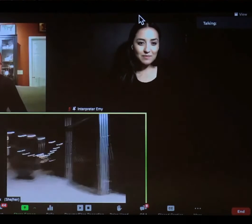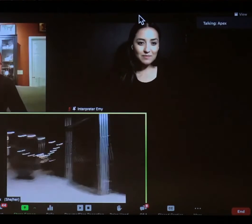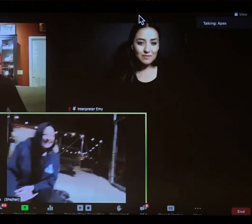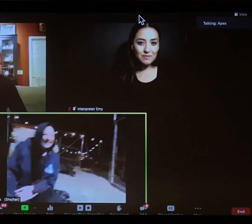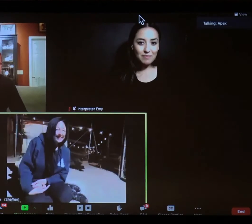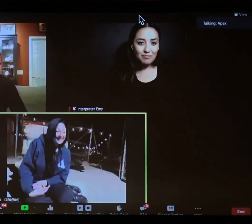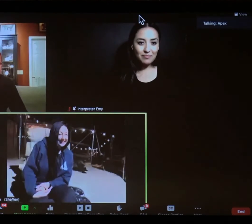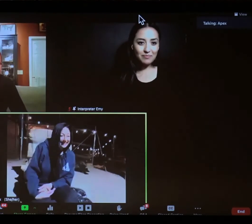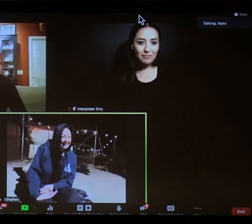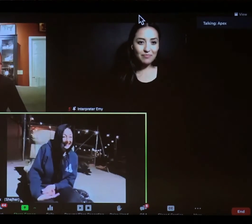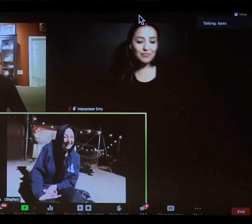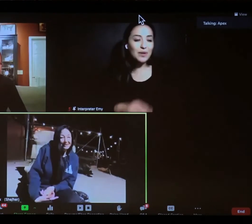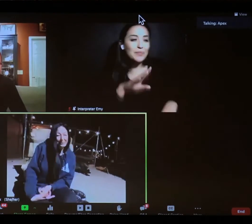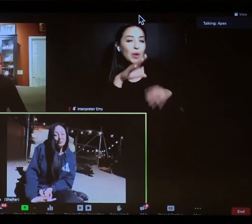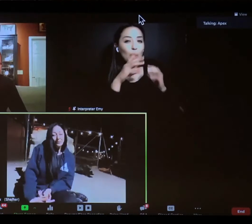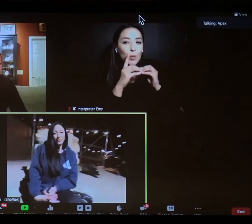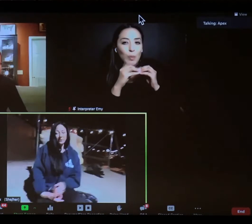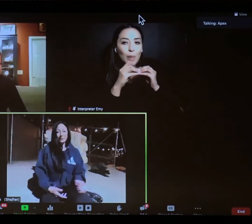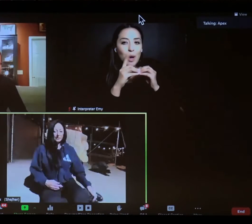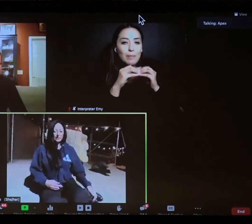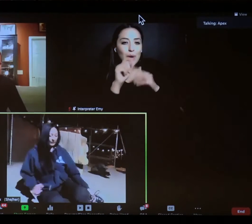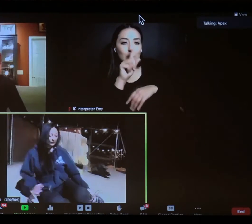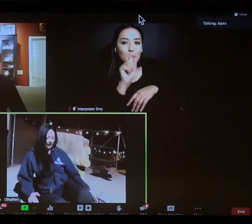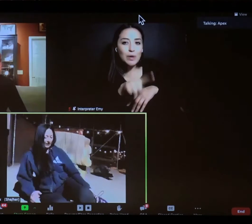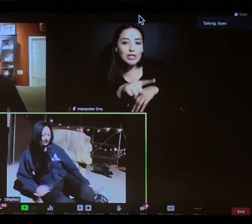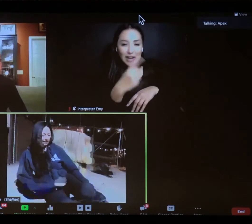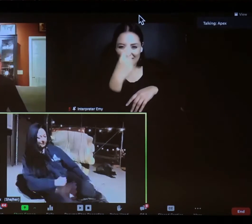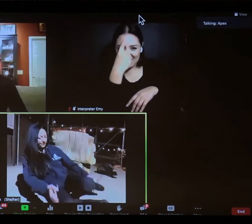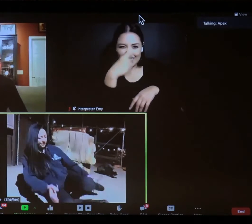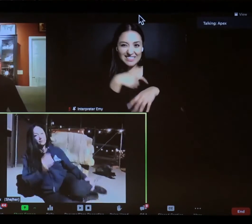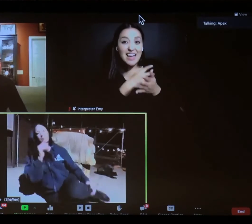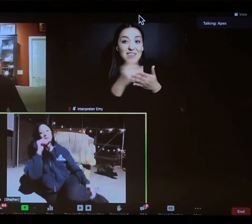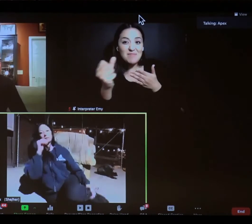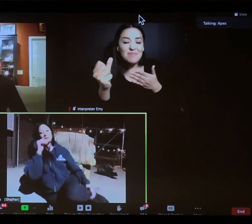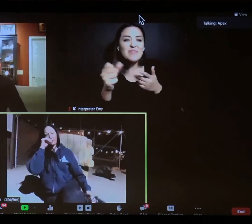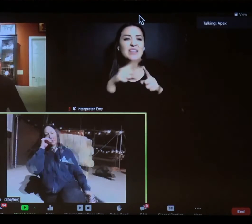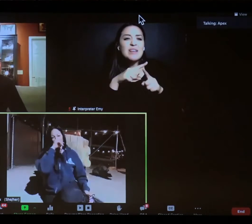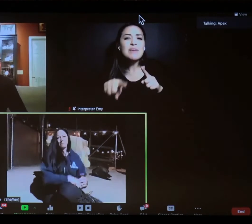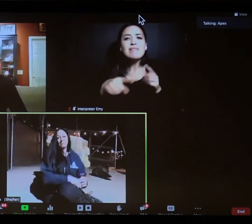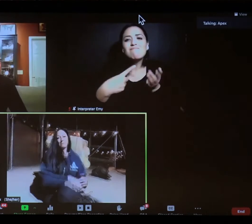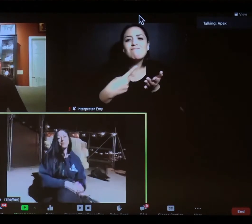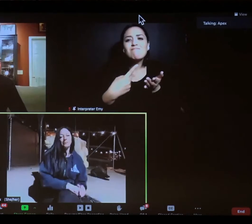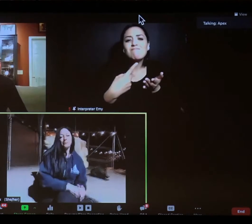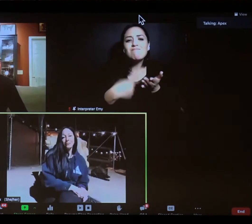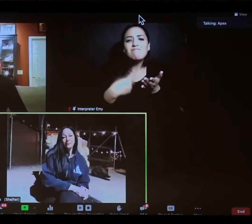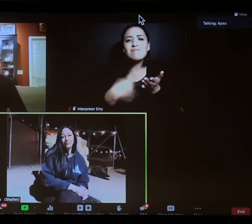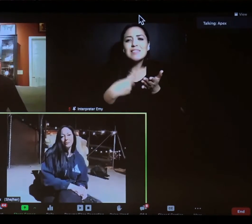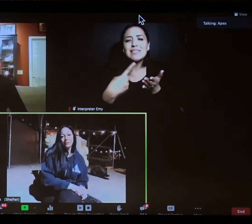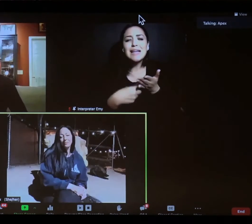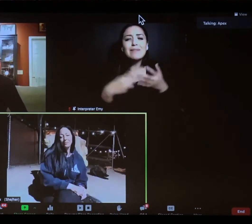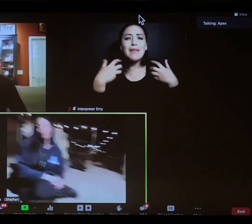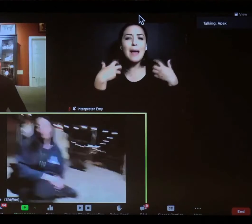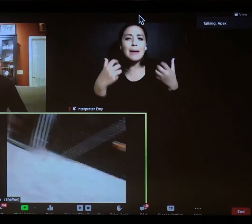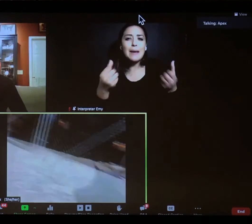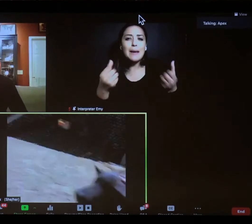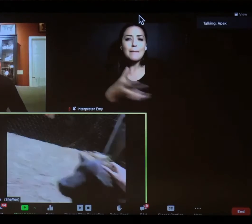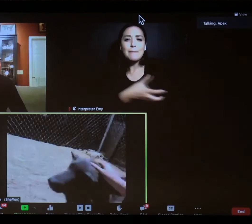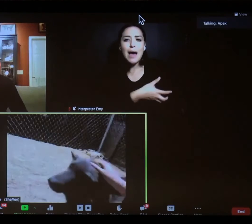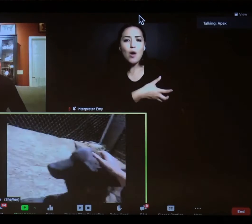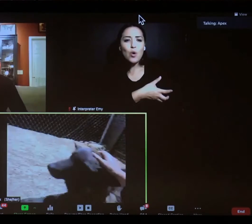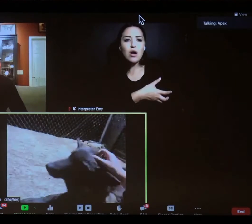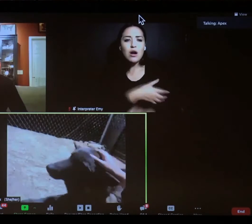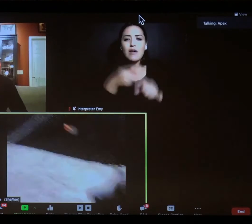And sort of just one more question, because I think we are going to run out of time pretty soon, but just to talk about the healing power of the pack. So you have Rogue here, who's